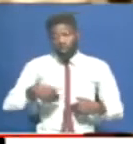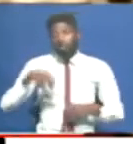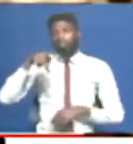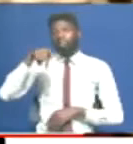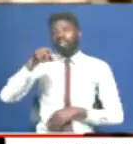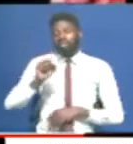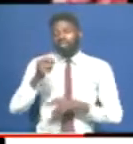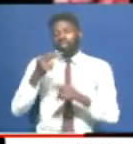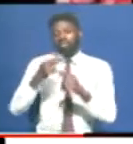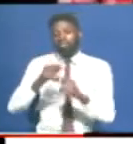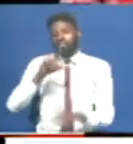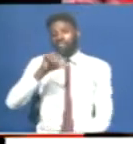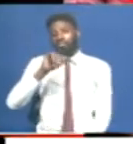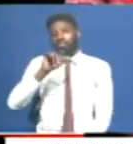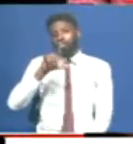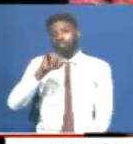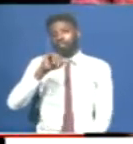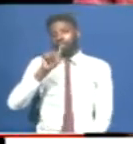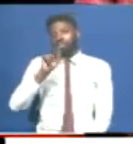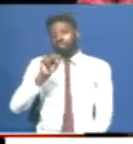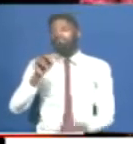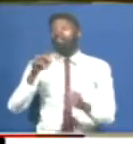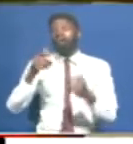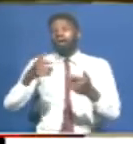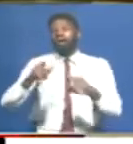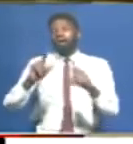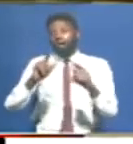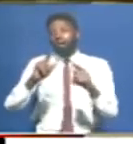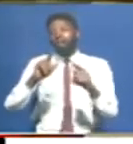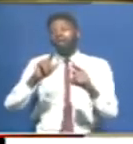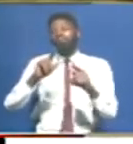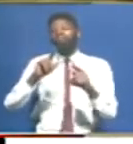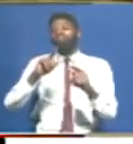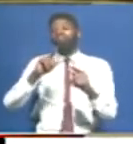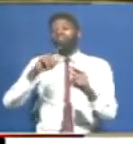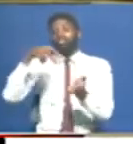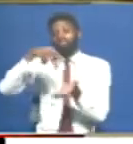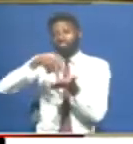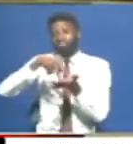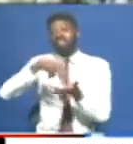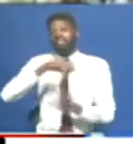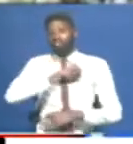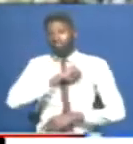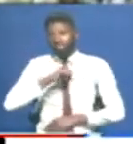to contest the Embu senatorial seat in the August polls. For Prime Edition, I'm Zainab Said.